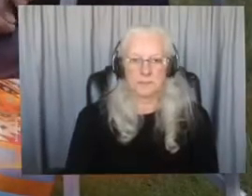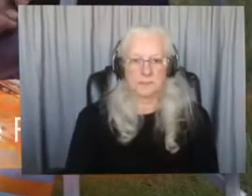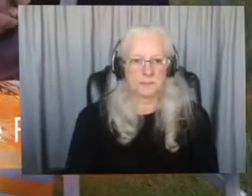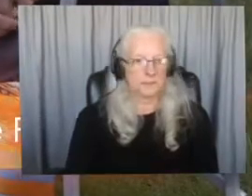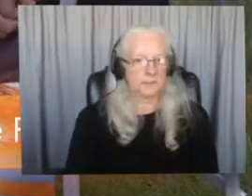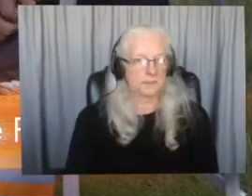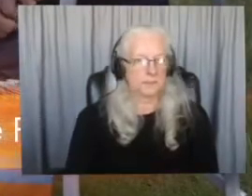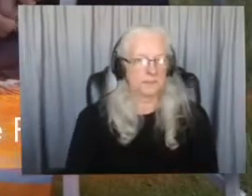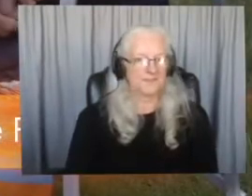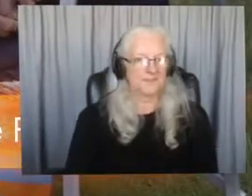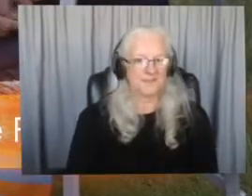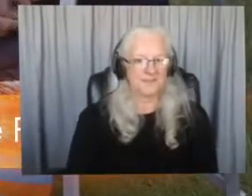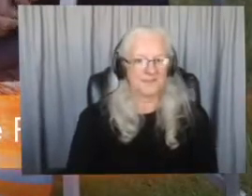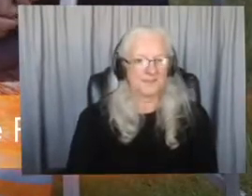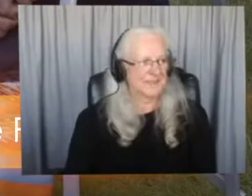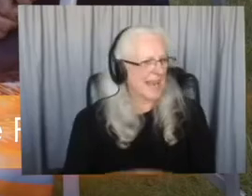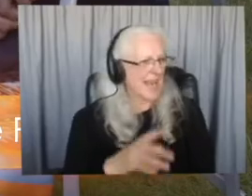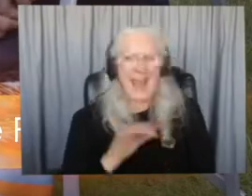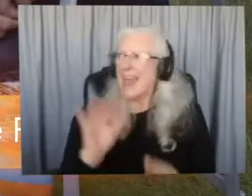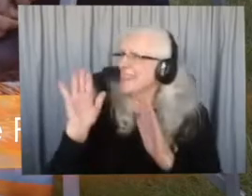That's some jigging, Rose.